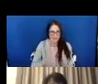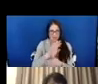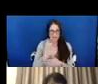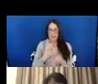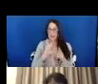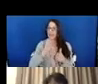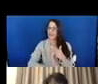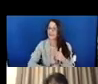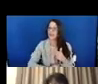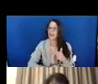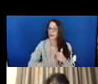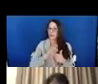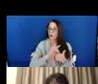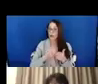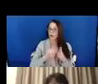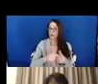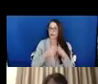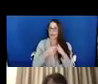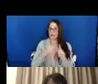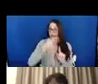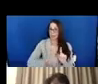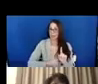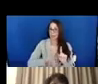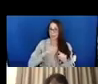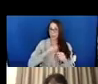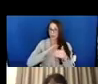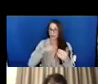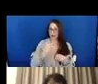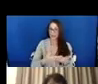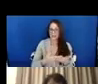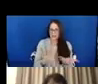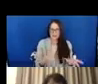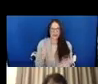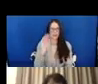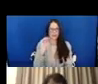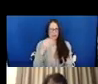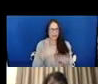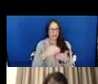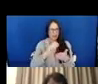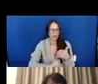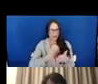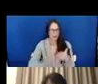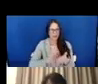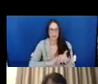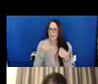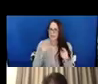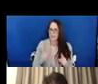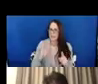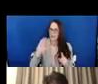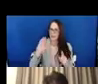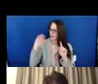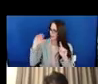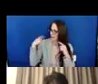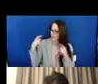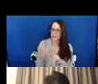the beginning of the month when your check comes in, you know, bye-bye, and I've had that happen the last couple months because of COVID and